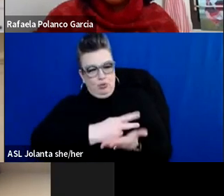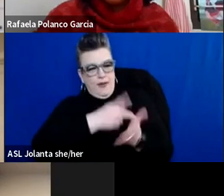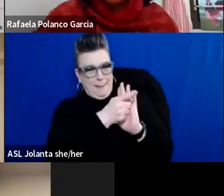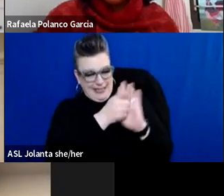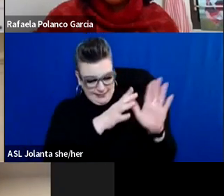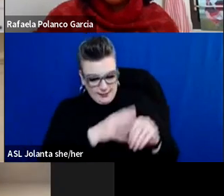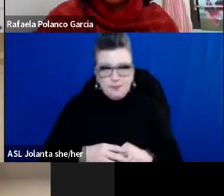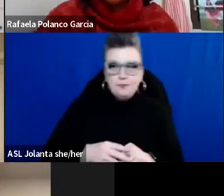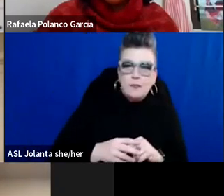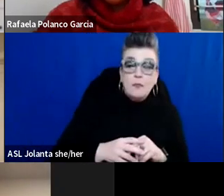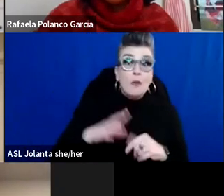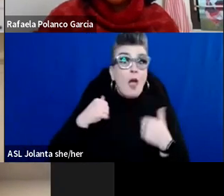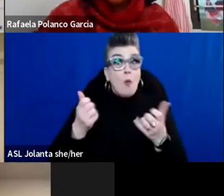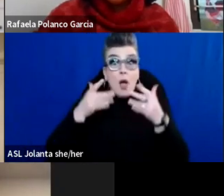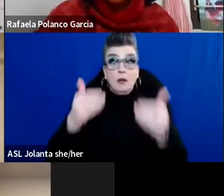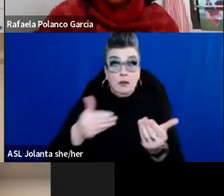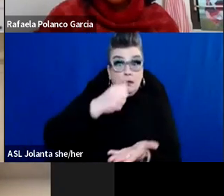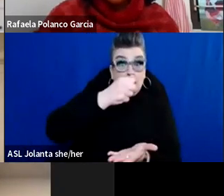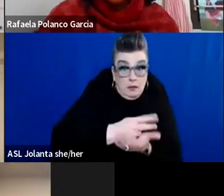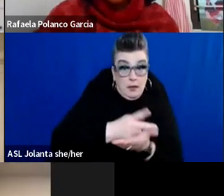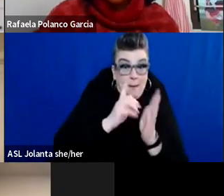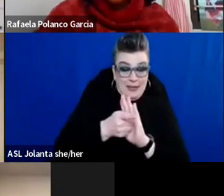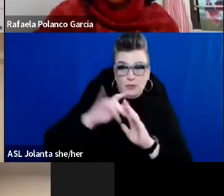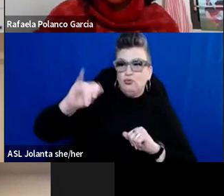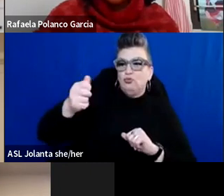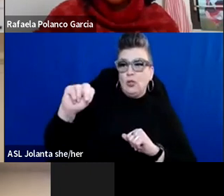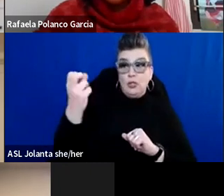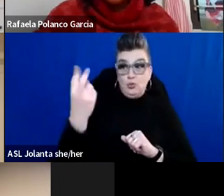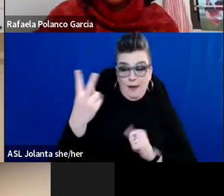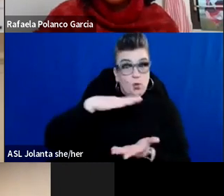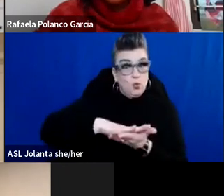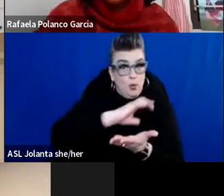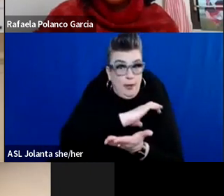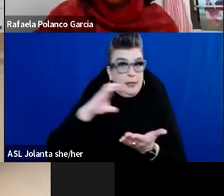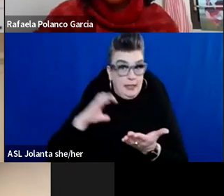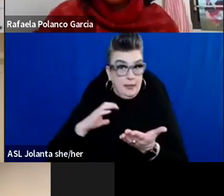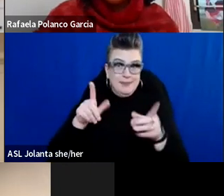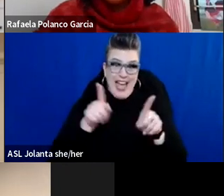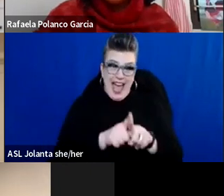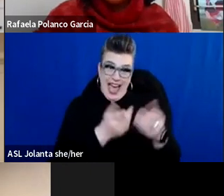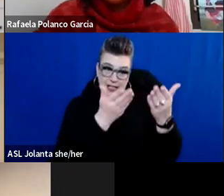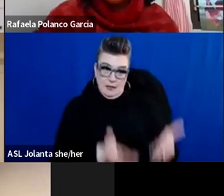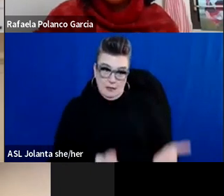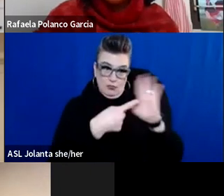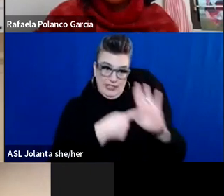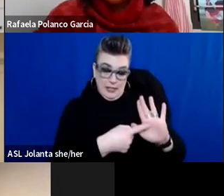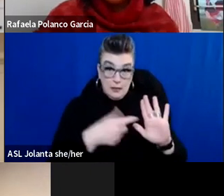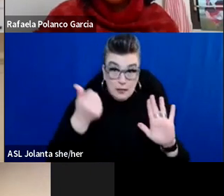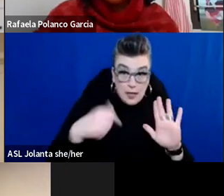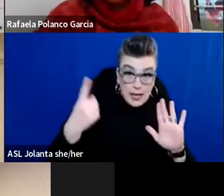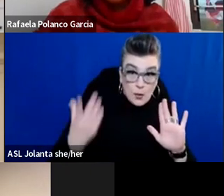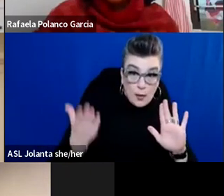minutes of the january 12 2022 school committee as presented is there a motion